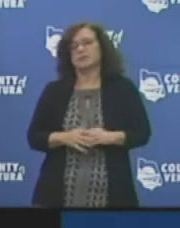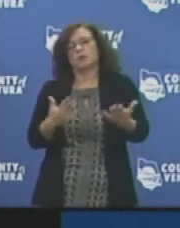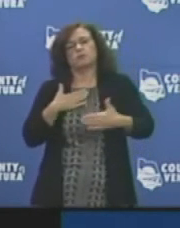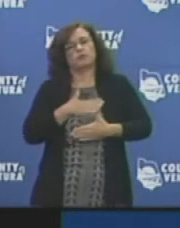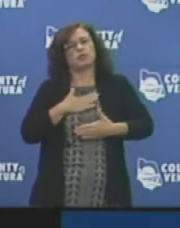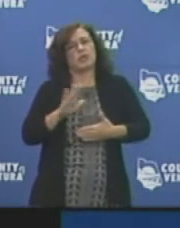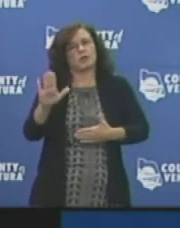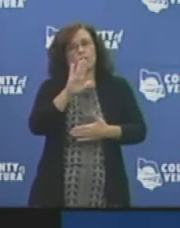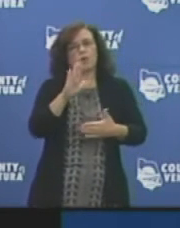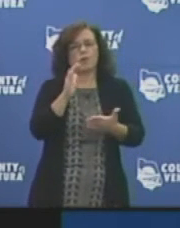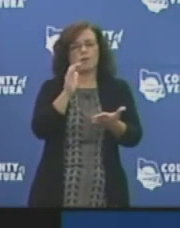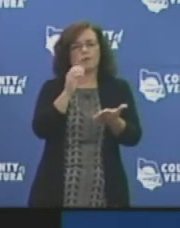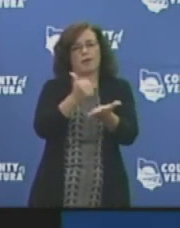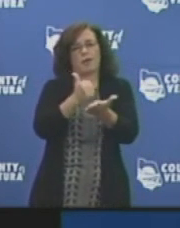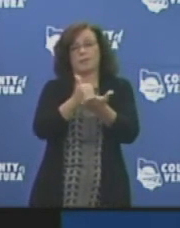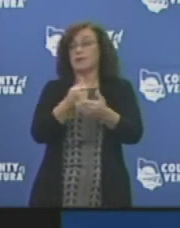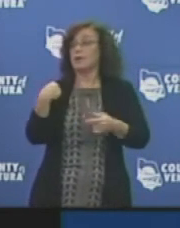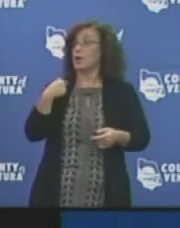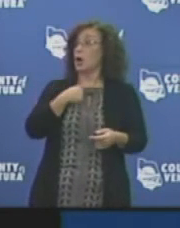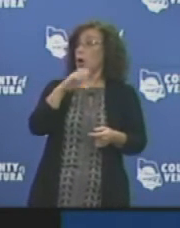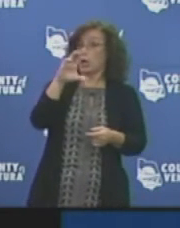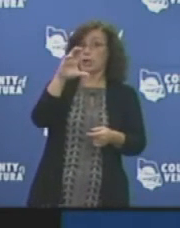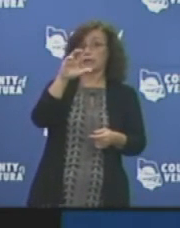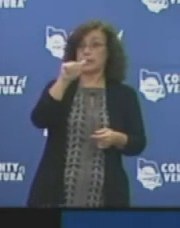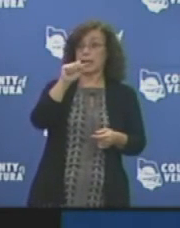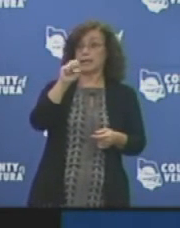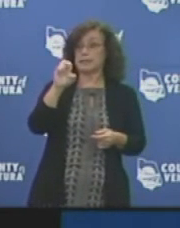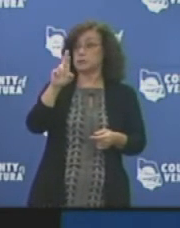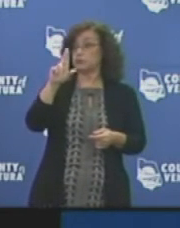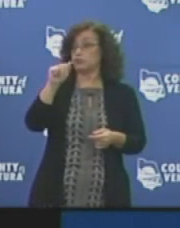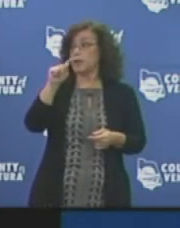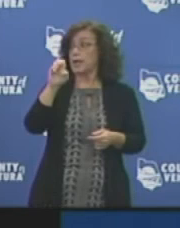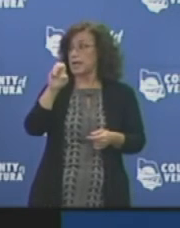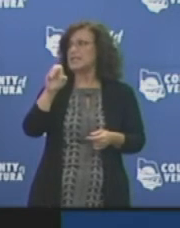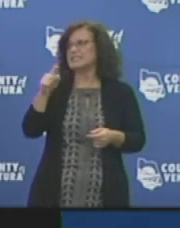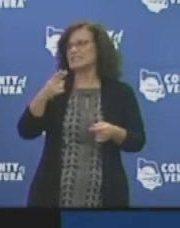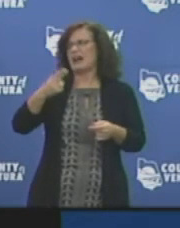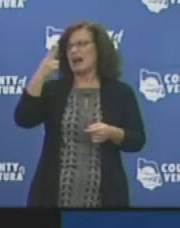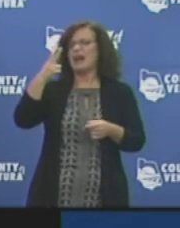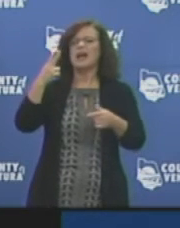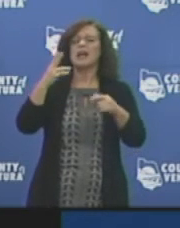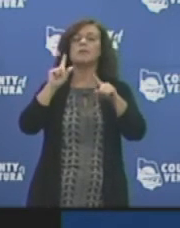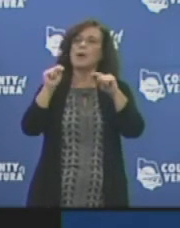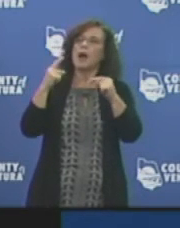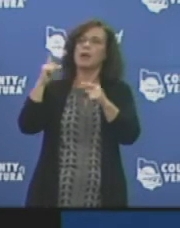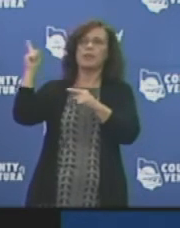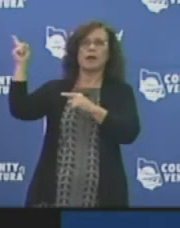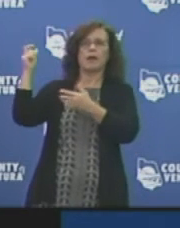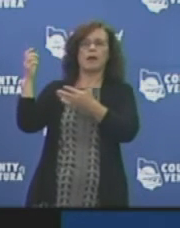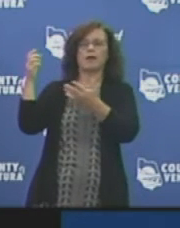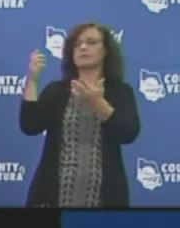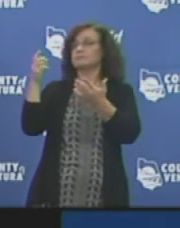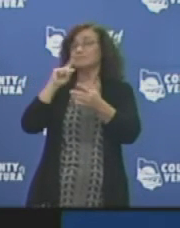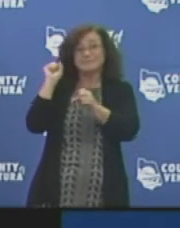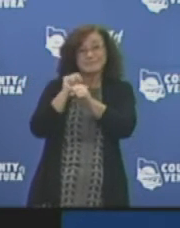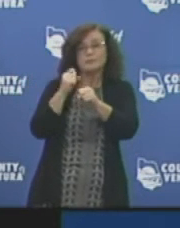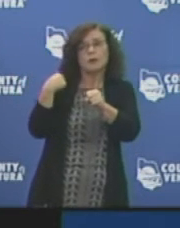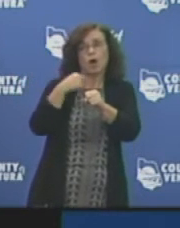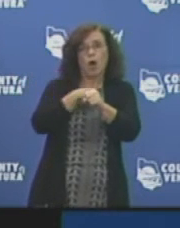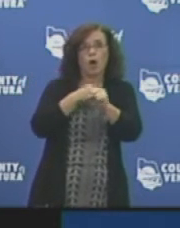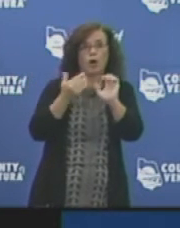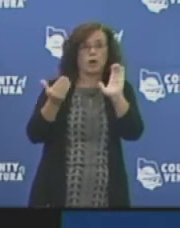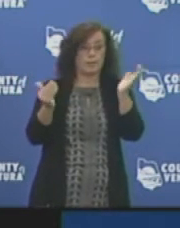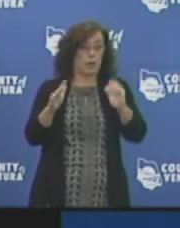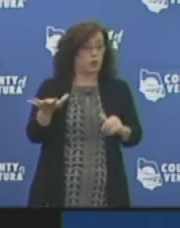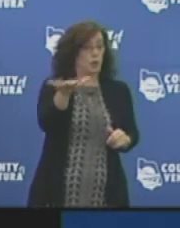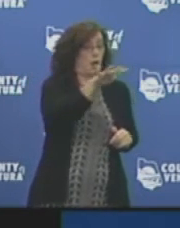case rate is higher than we want it to be, but we're also getting a very favorable adjustment factor. So actually, our county's case rate is one of the lowest in the Southern